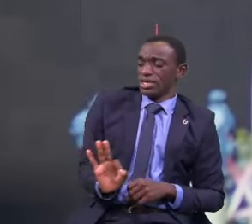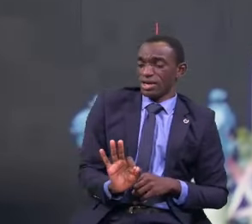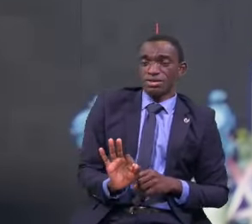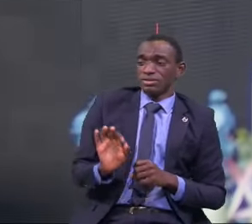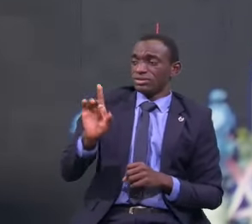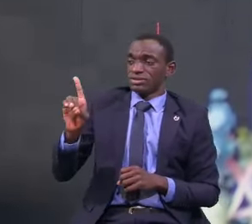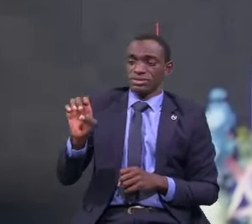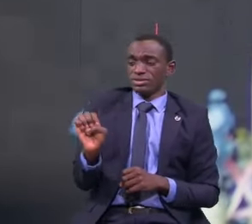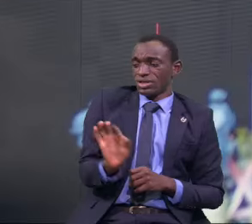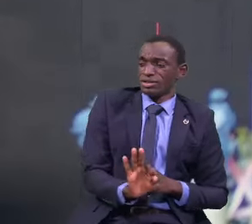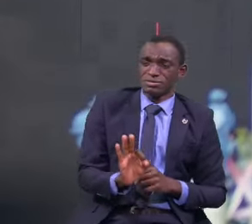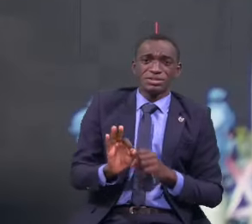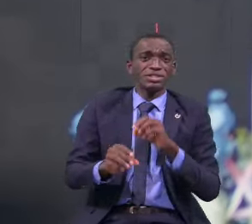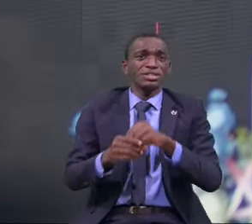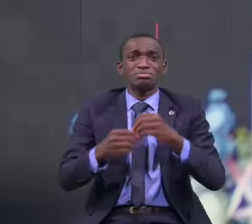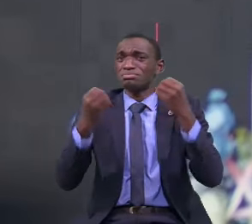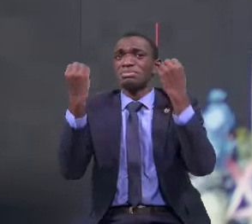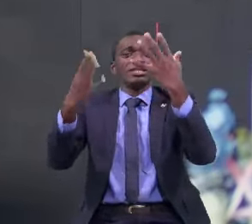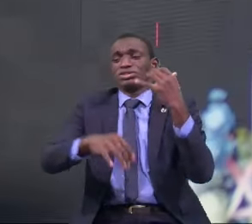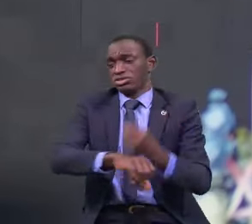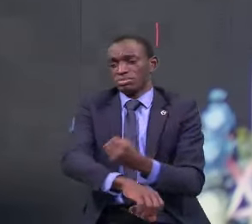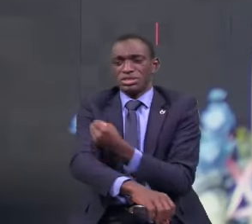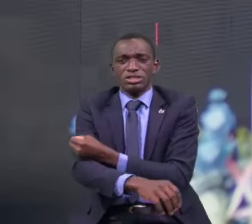DEF in many subjects.